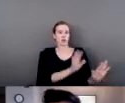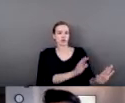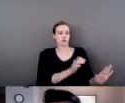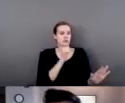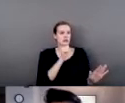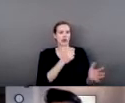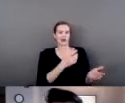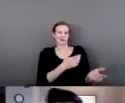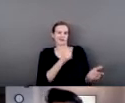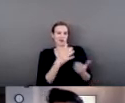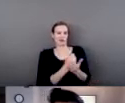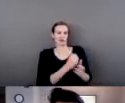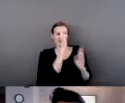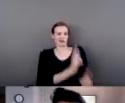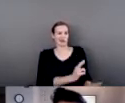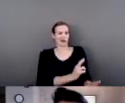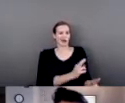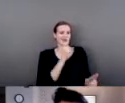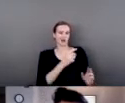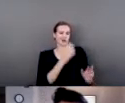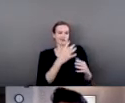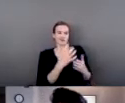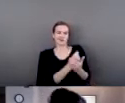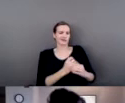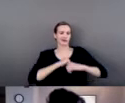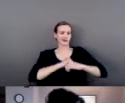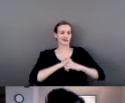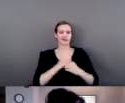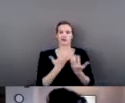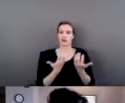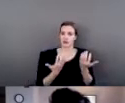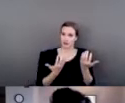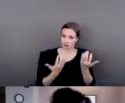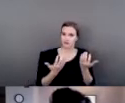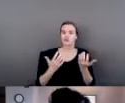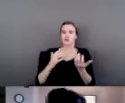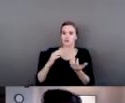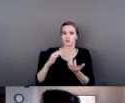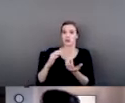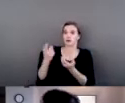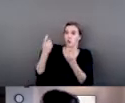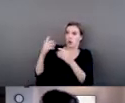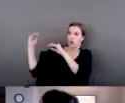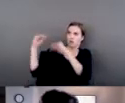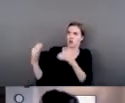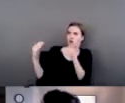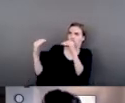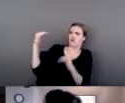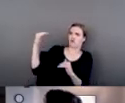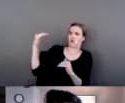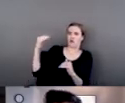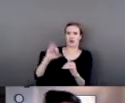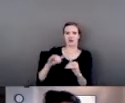outside violence. So it just penetrated our communities by, you know, these stereotypes.